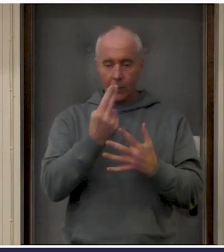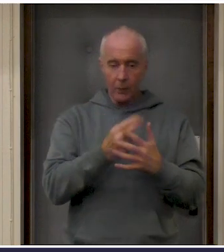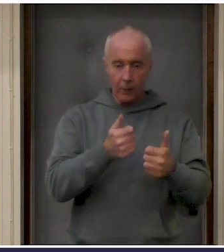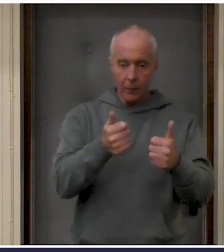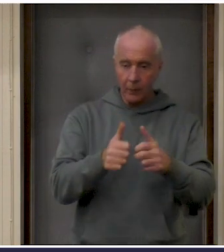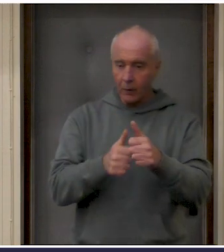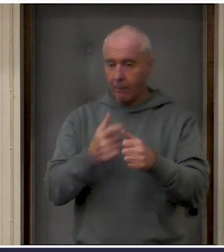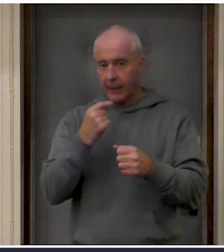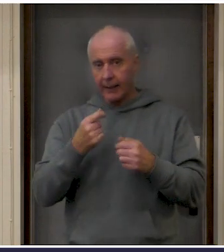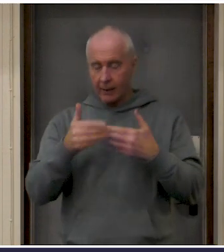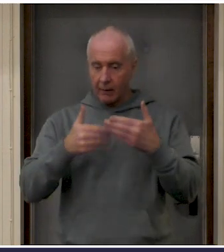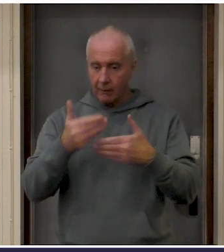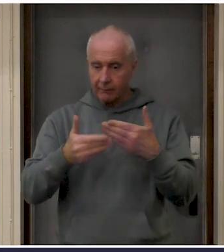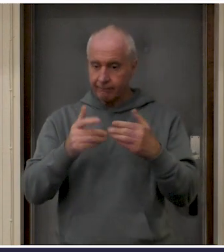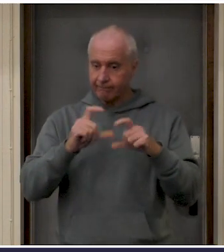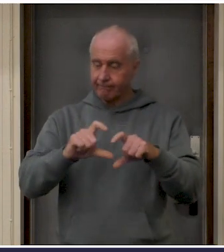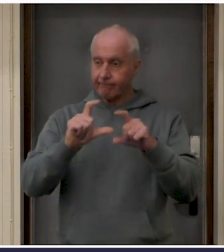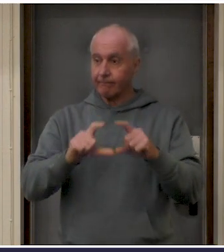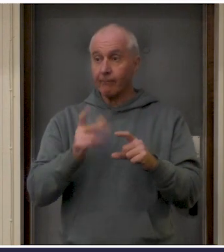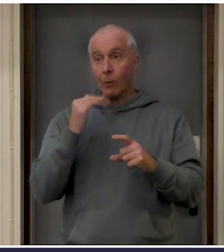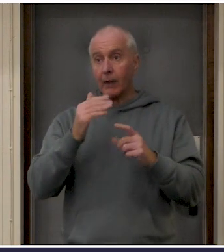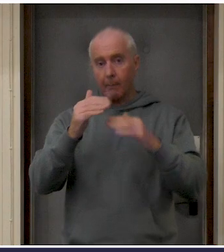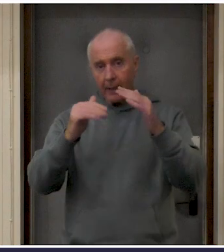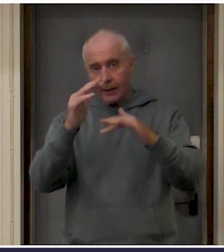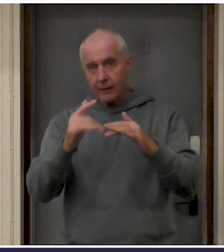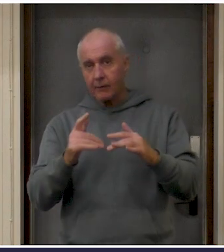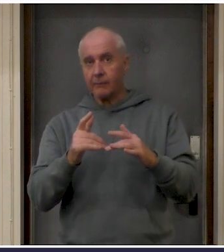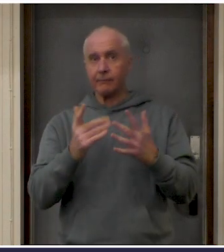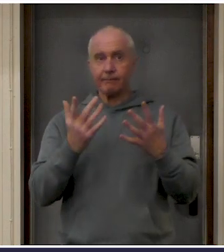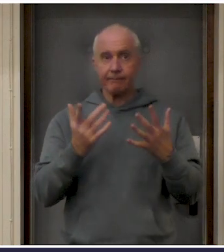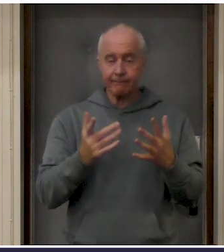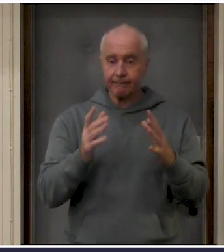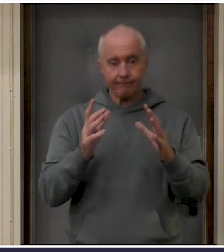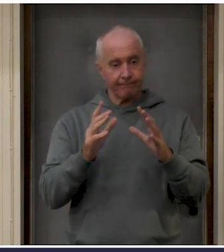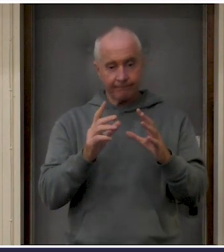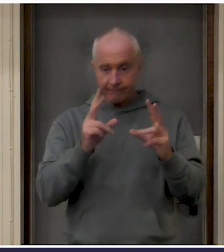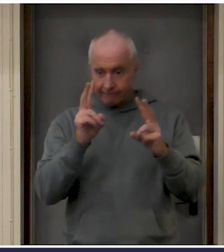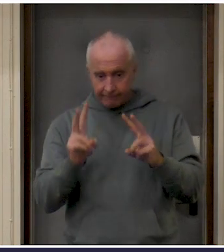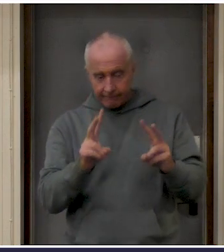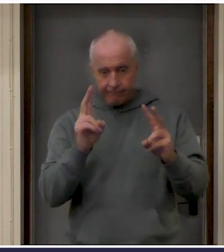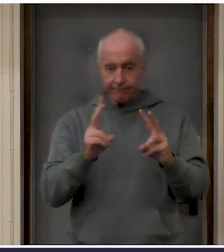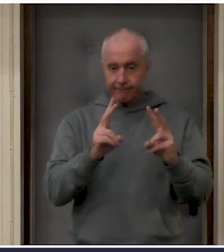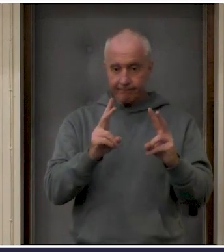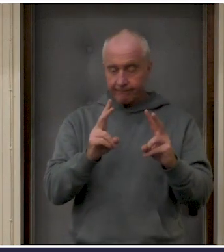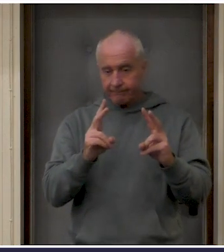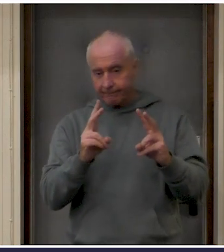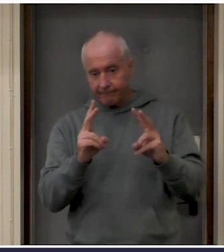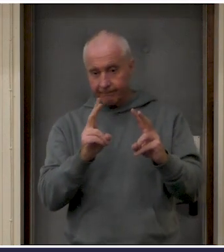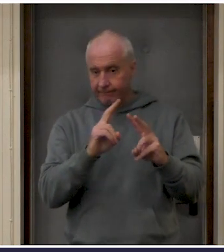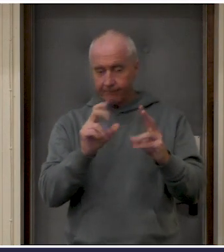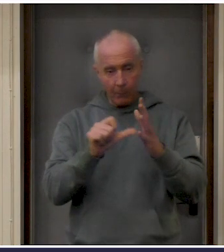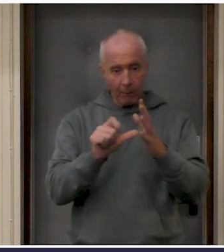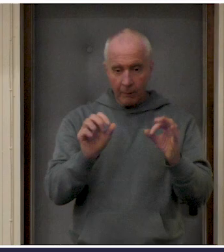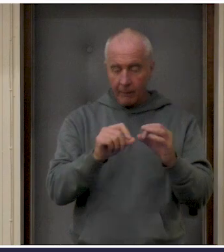company's going to be able to follow through and deliver on it, that when you build it, it's, there's no major issues, it's delivered on time, on budget,